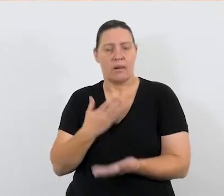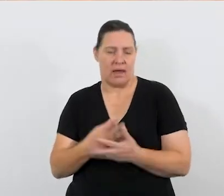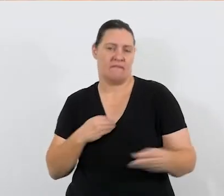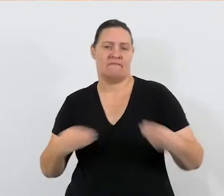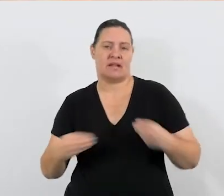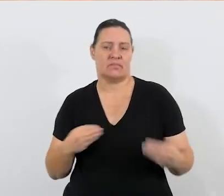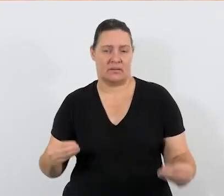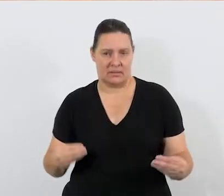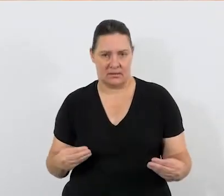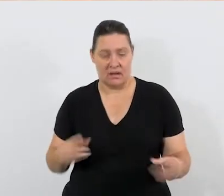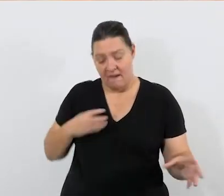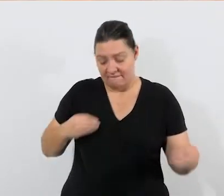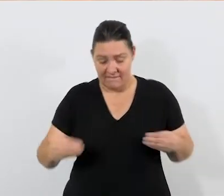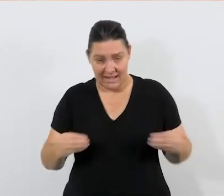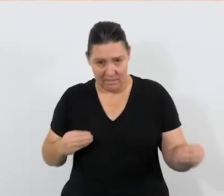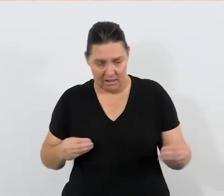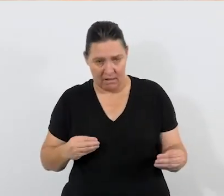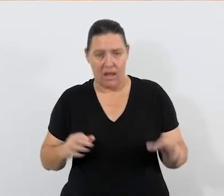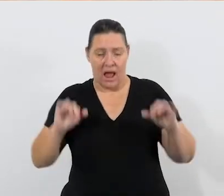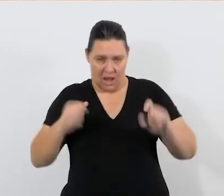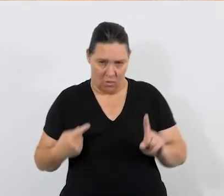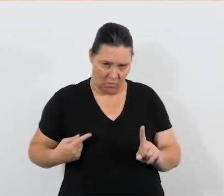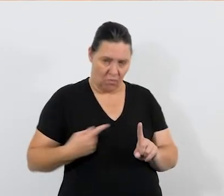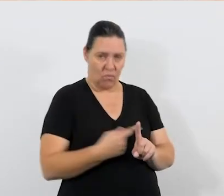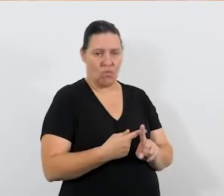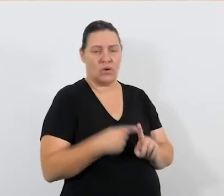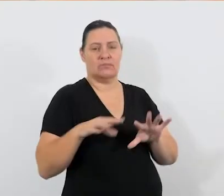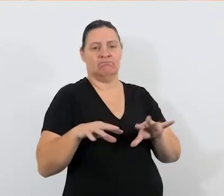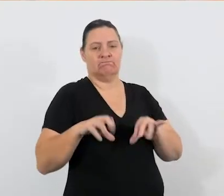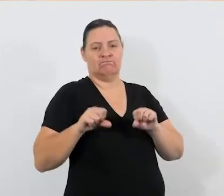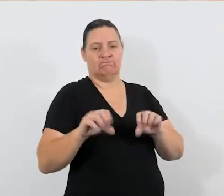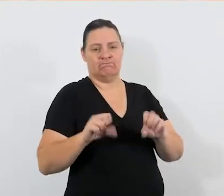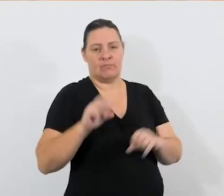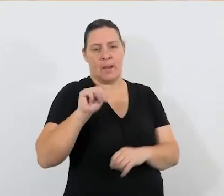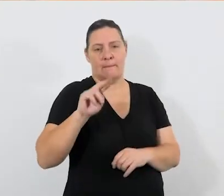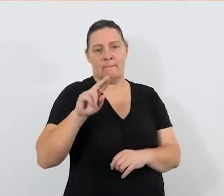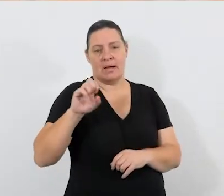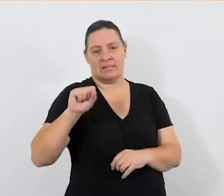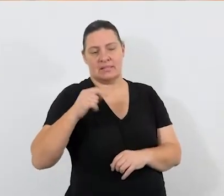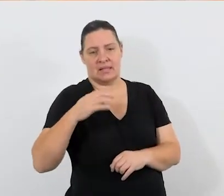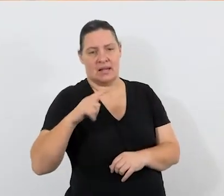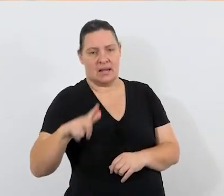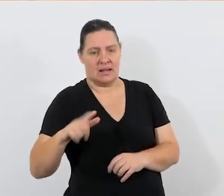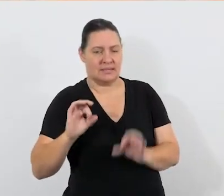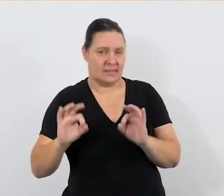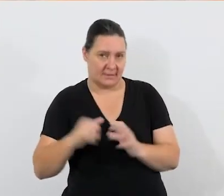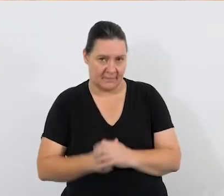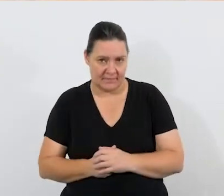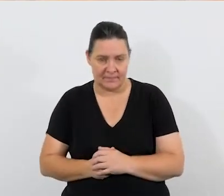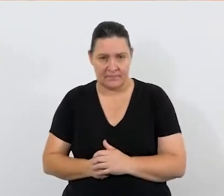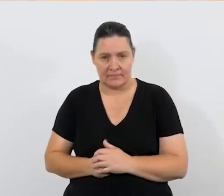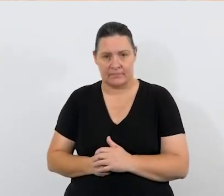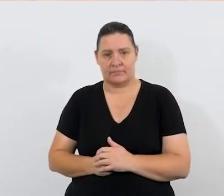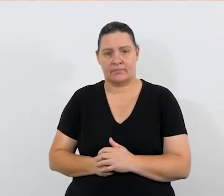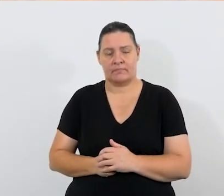up, you need to be flexible. So that flexibility is allowed by the contraction and relaxation of our